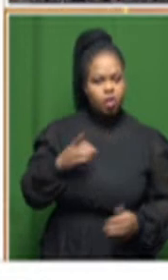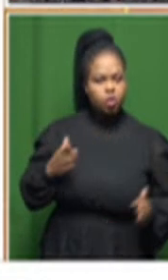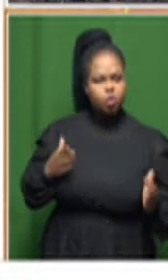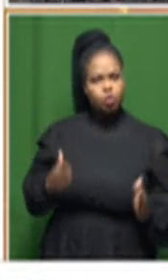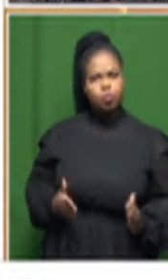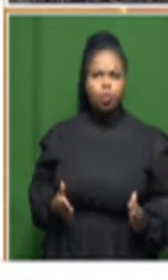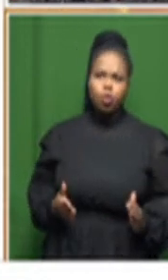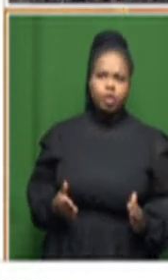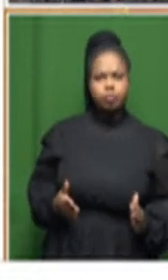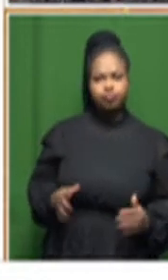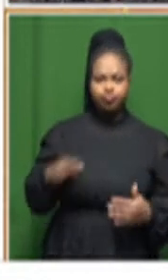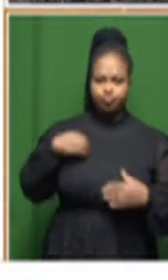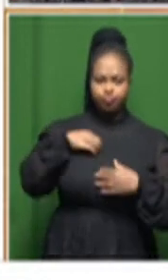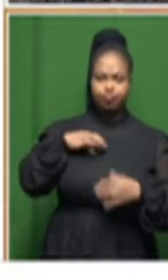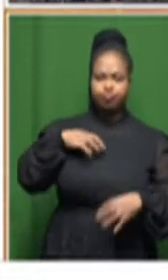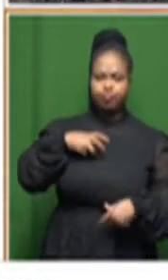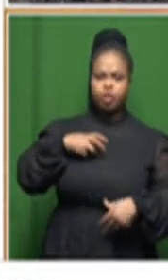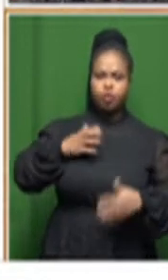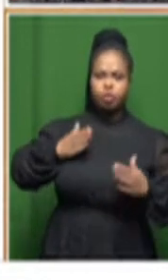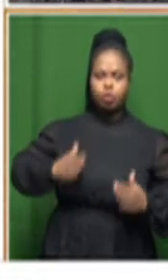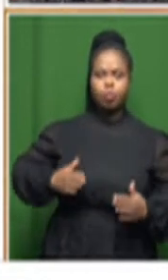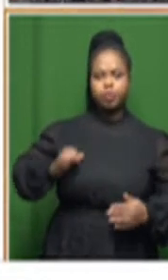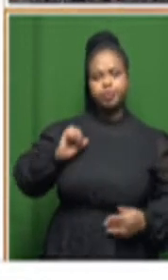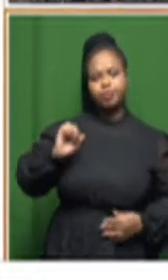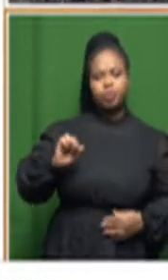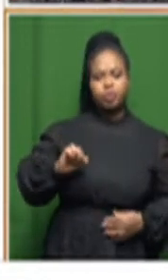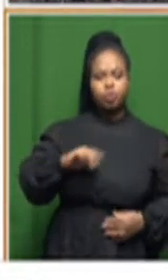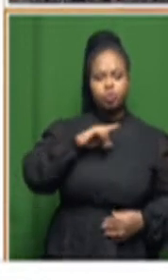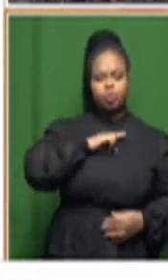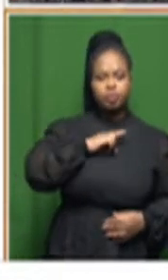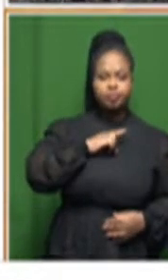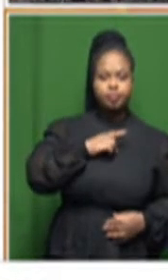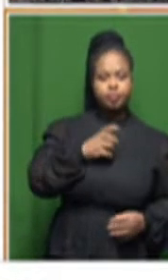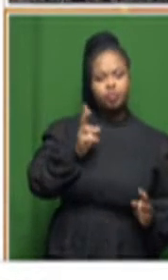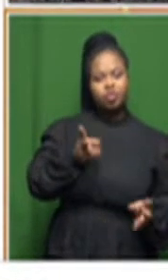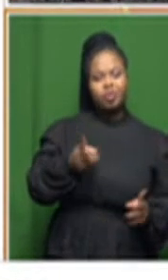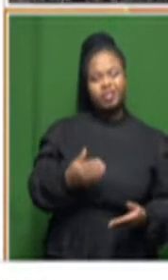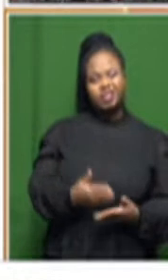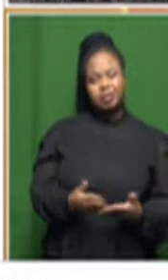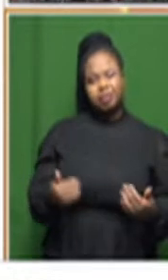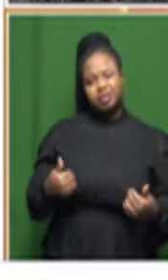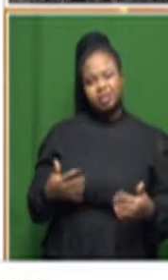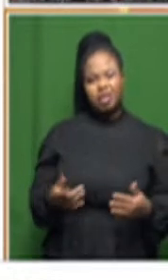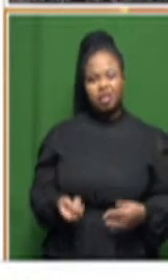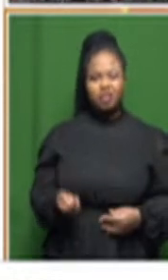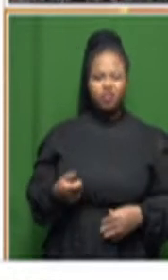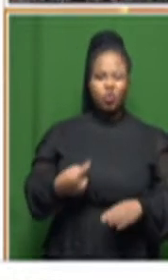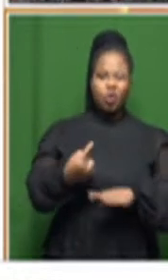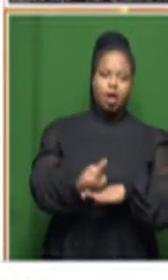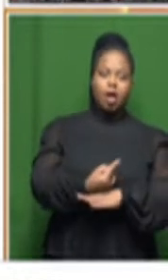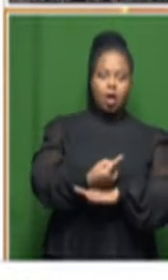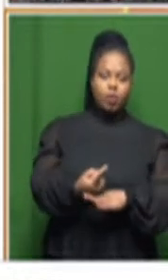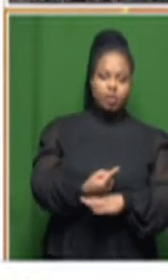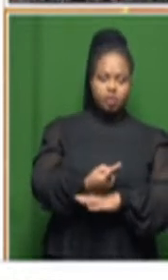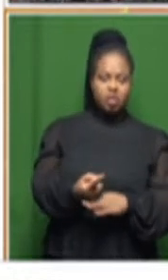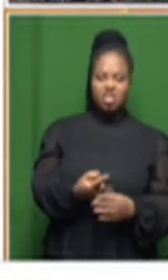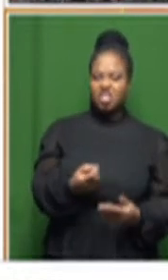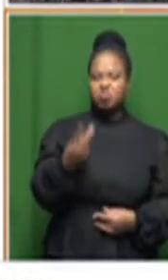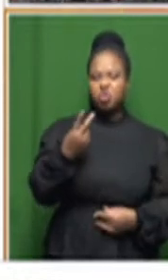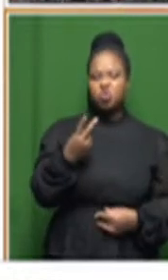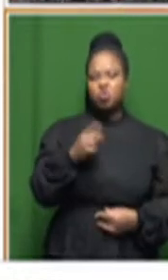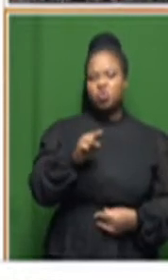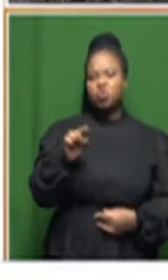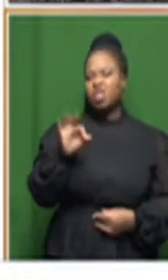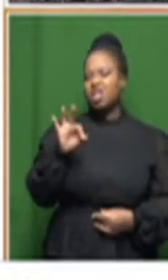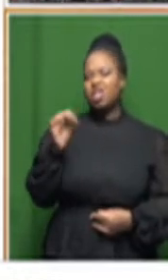reacting as part of your immune response. They start usually within a few hours, and they clear within 2 to